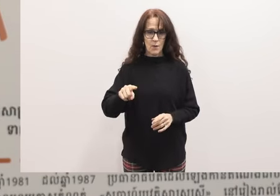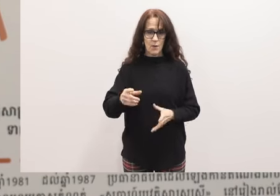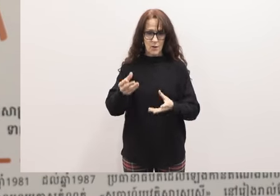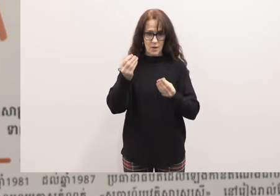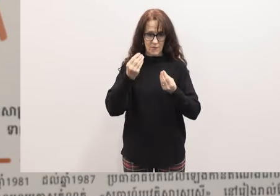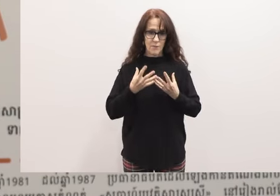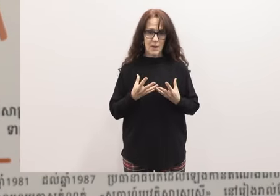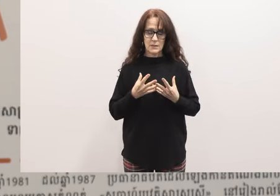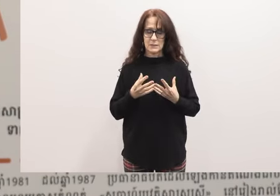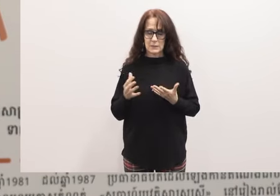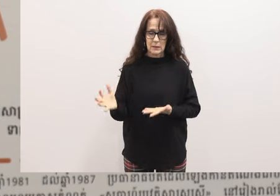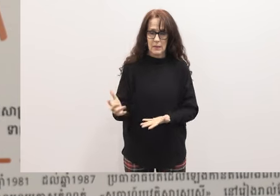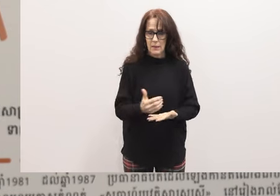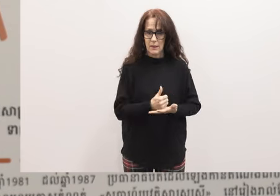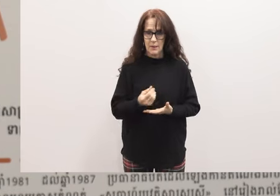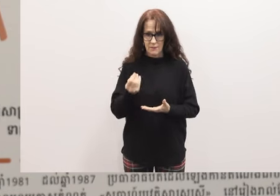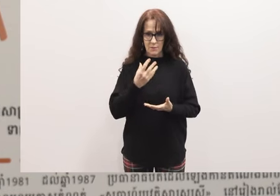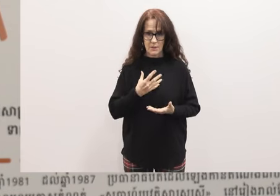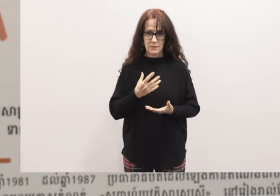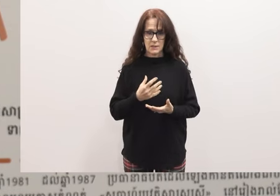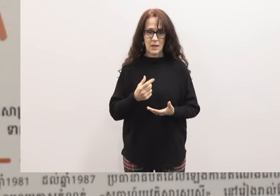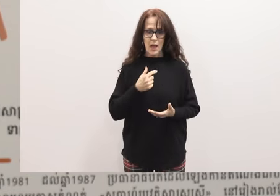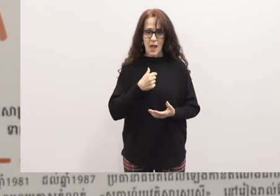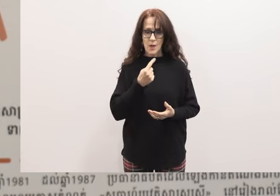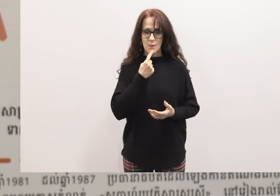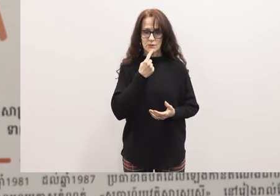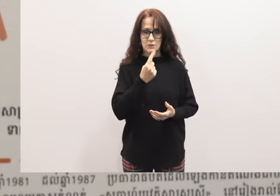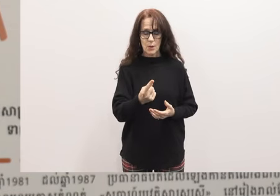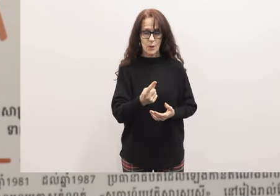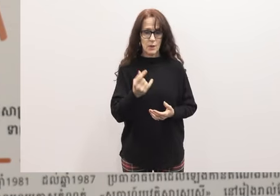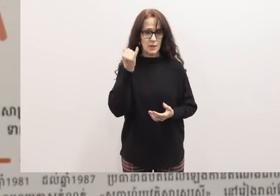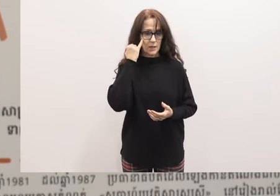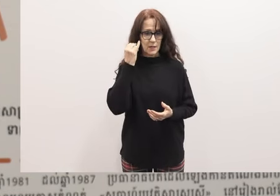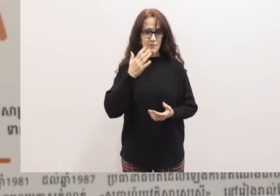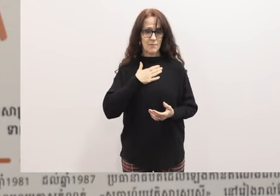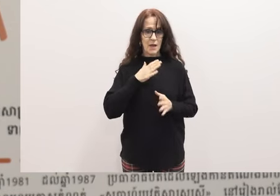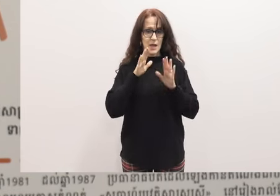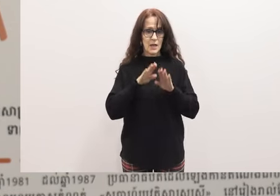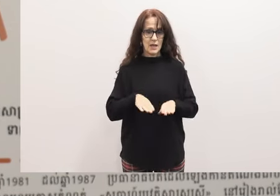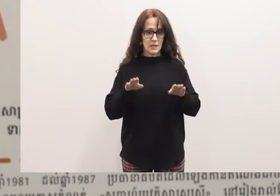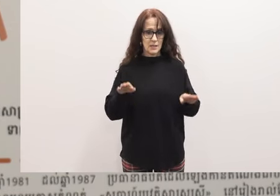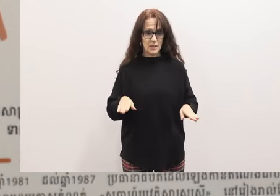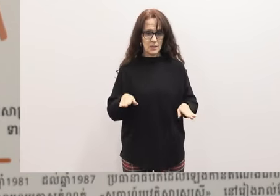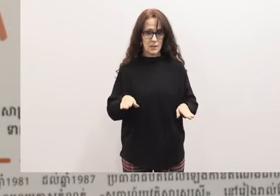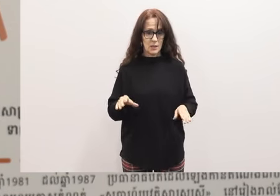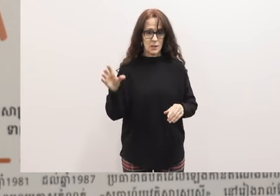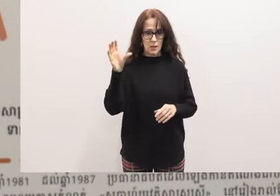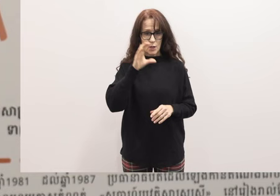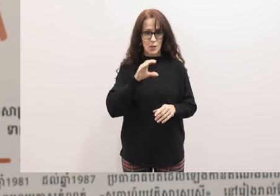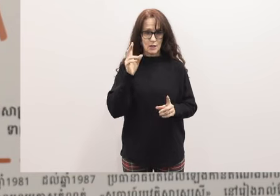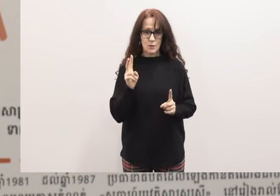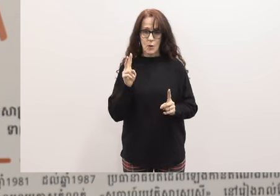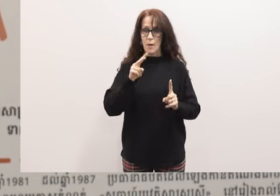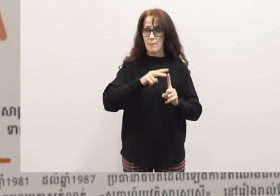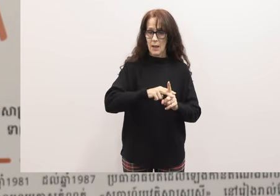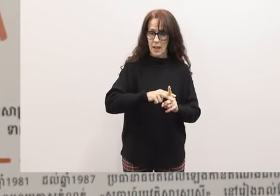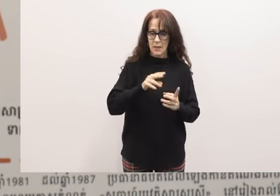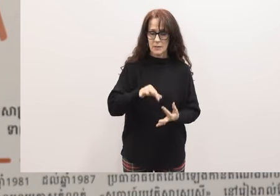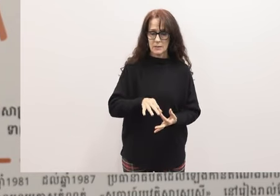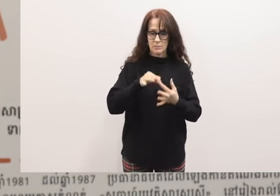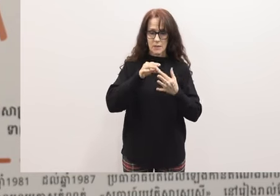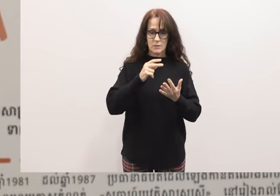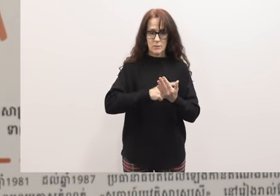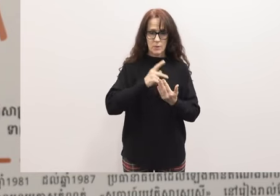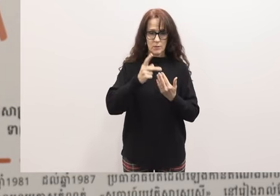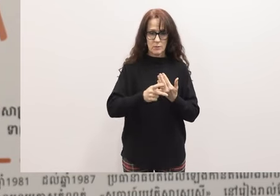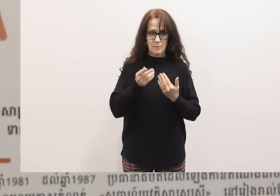seeking information. And I was told that if my child was looking to apply to a specialized